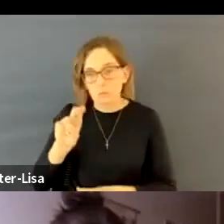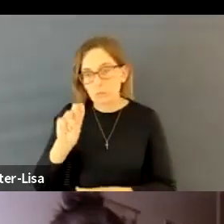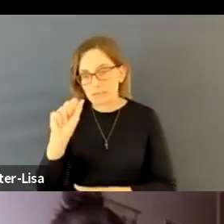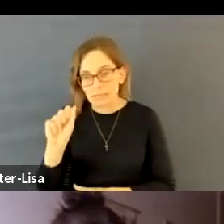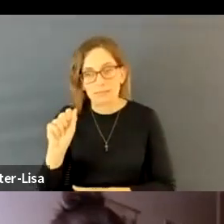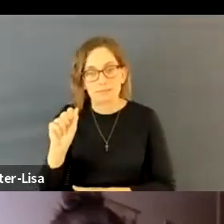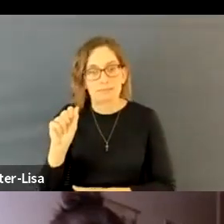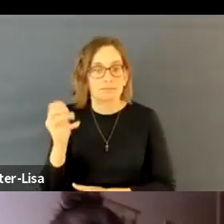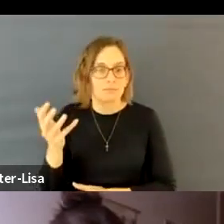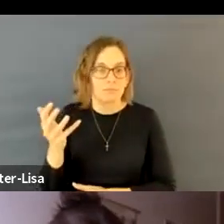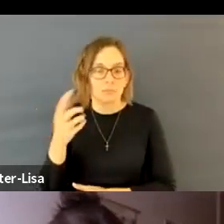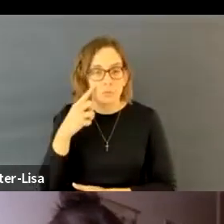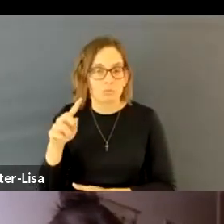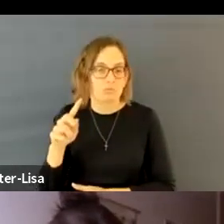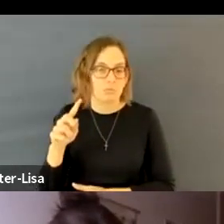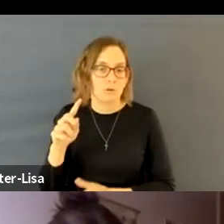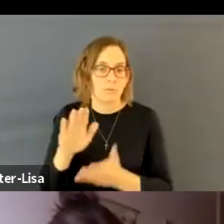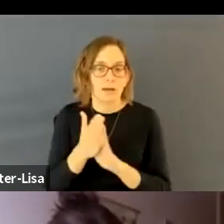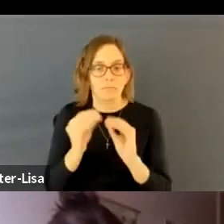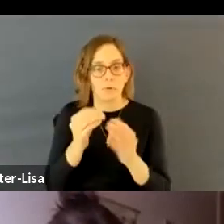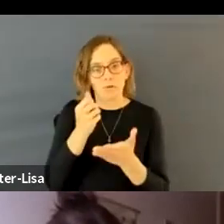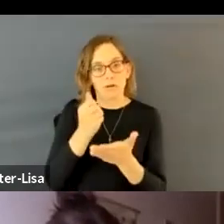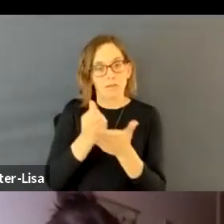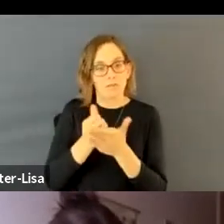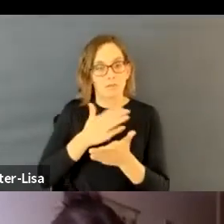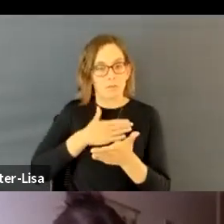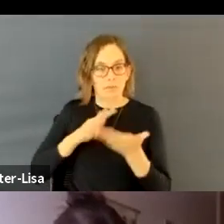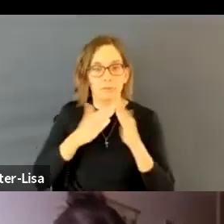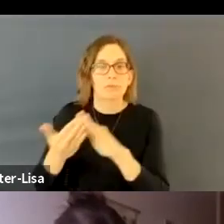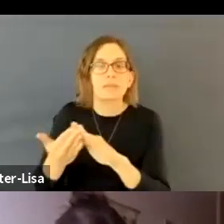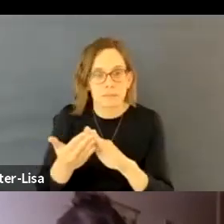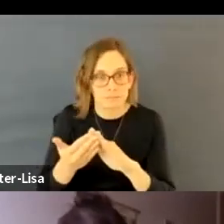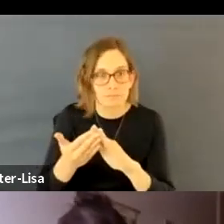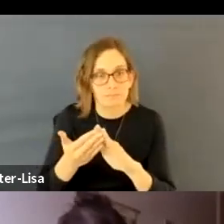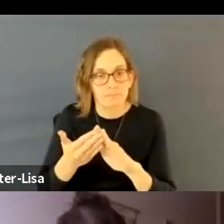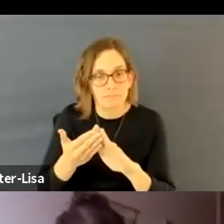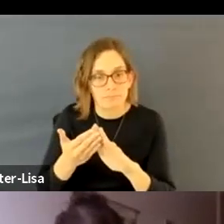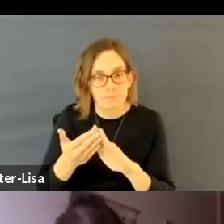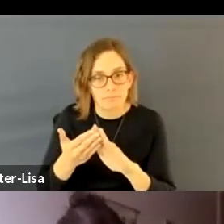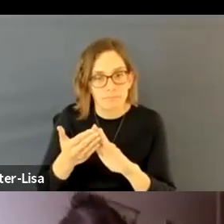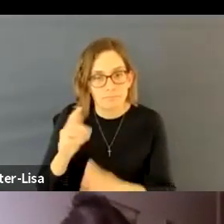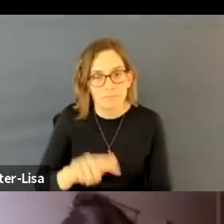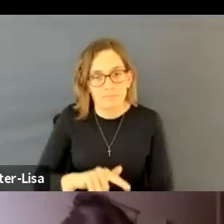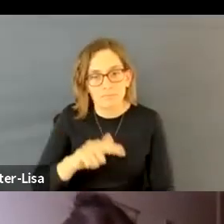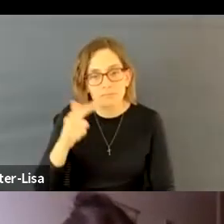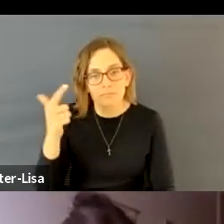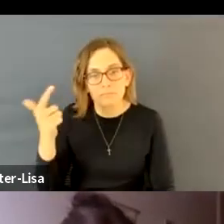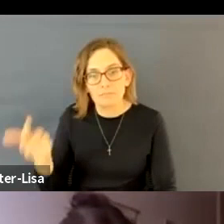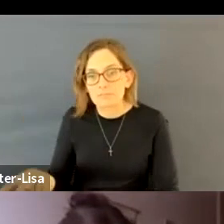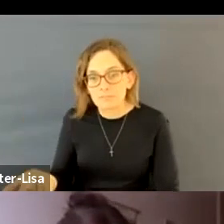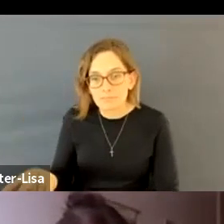to be more helpful to the community. And I pass it